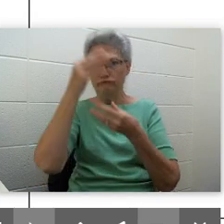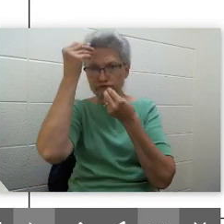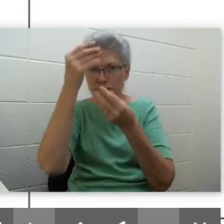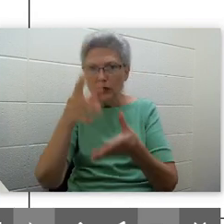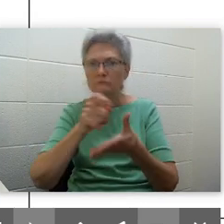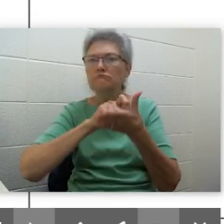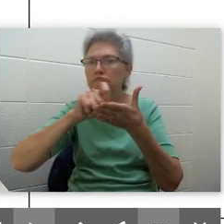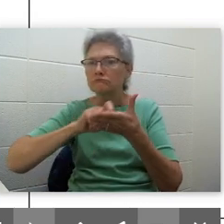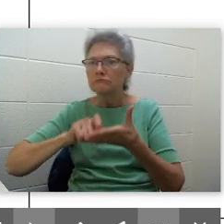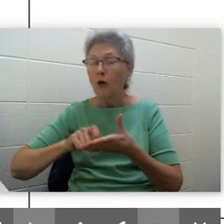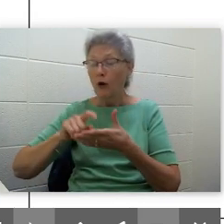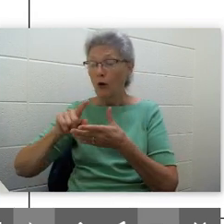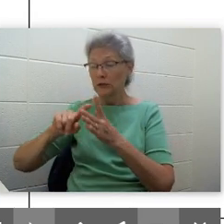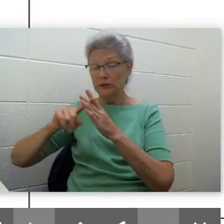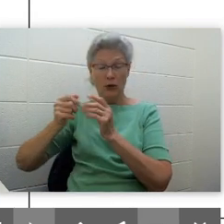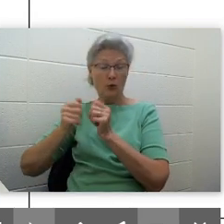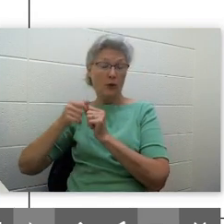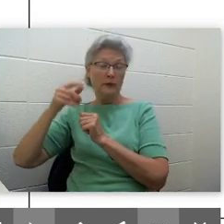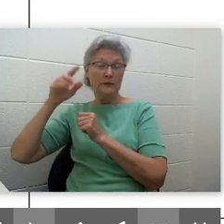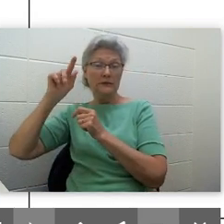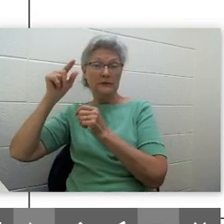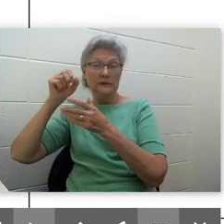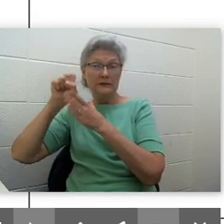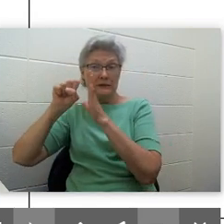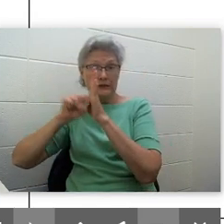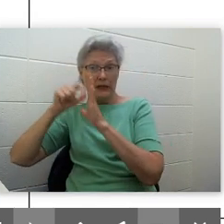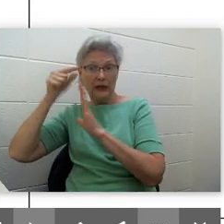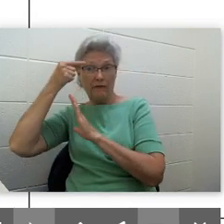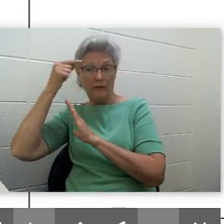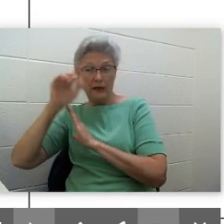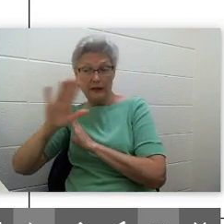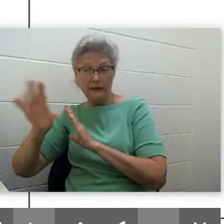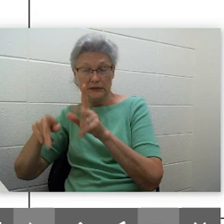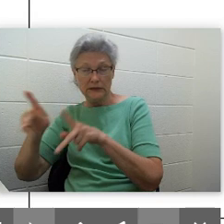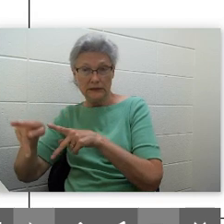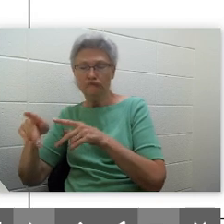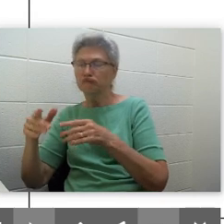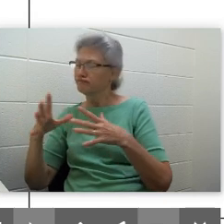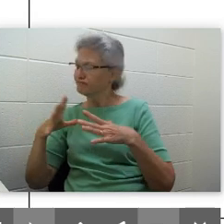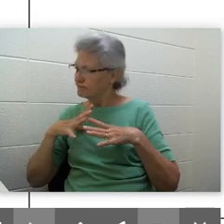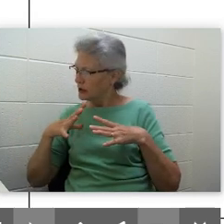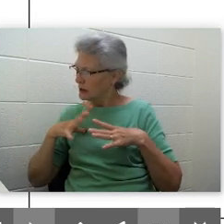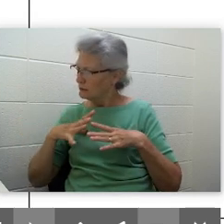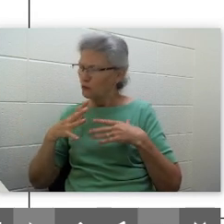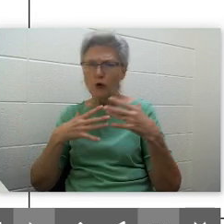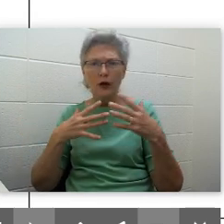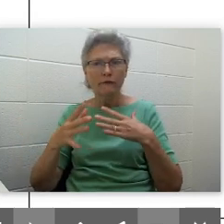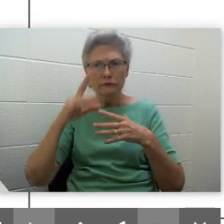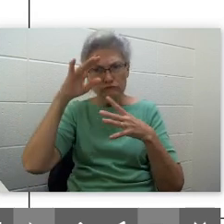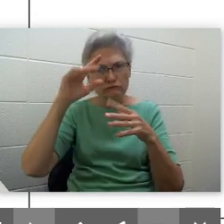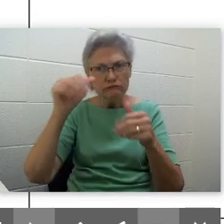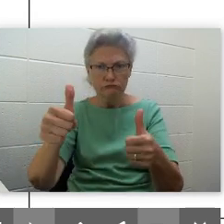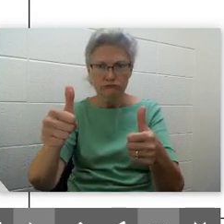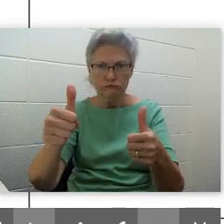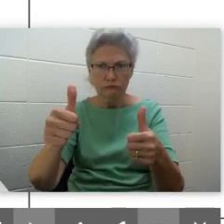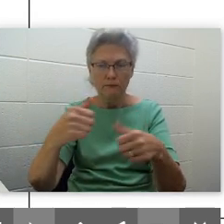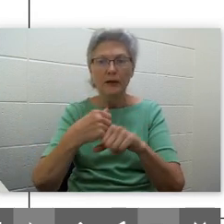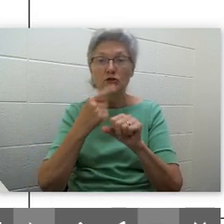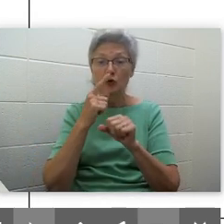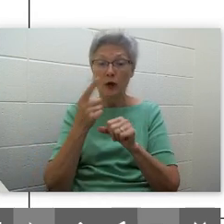if you want to start with state government and its citizens, that works as well. Whenever you want to write your responses, make sure we